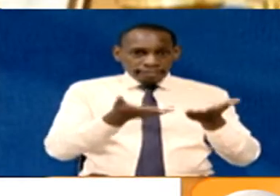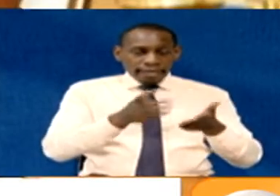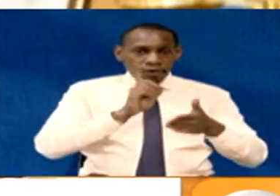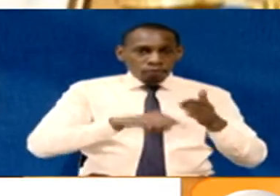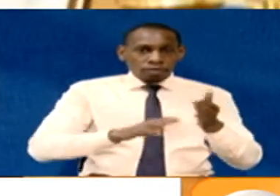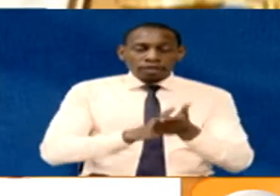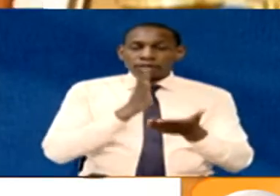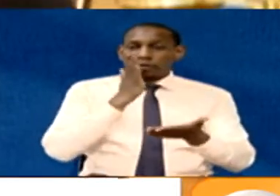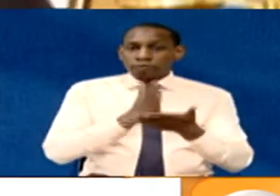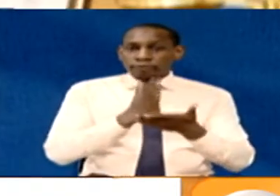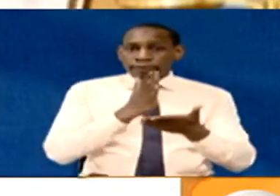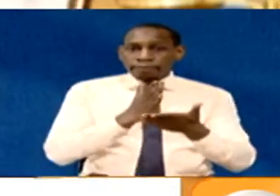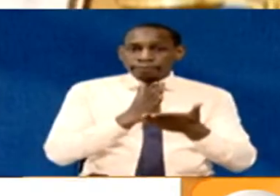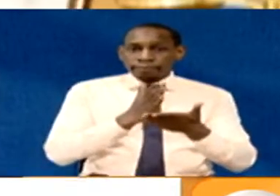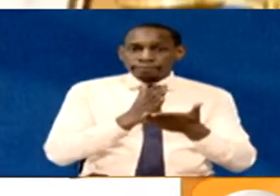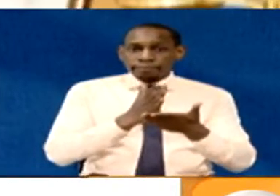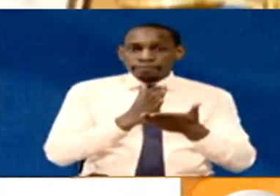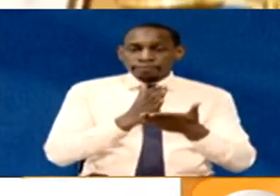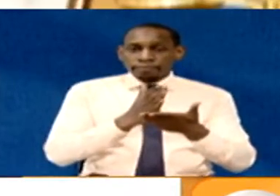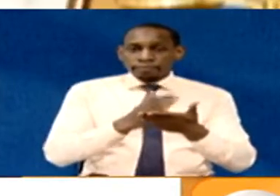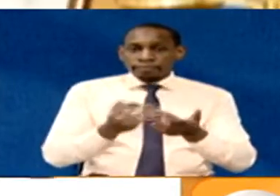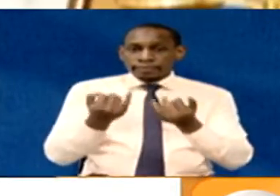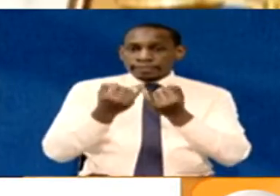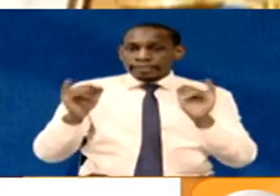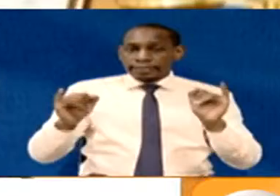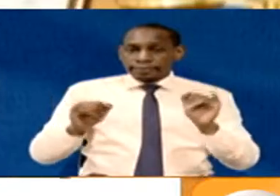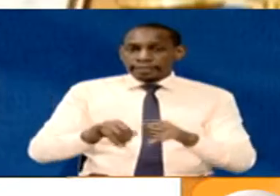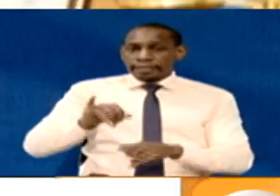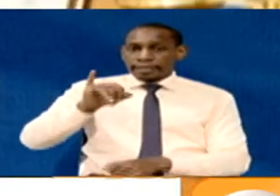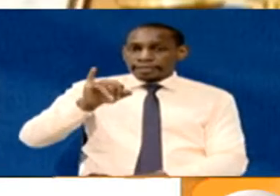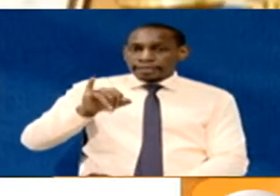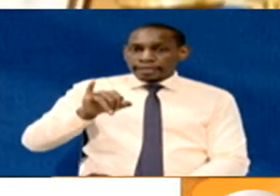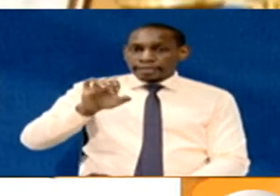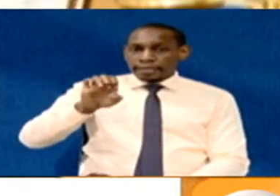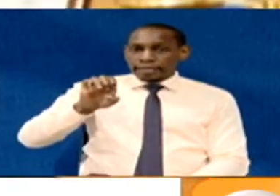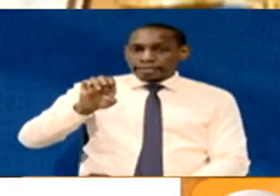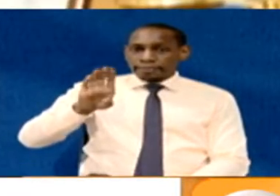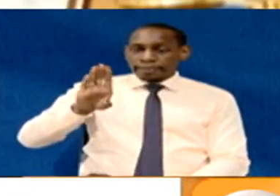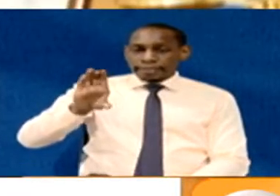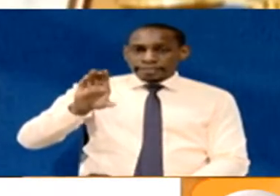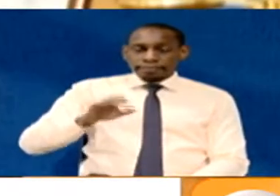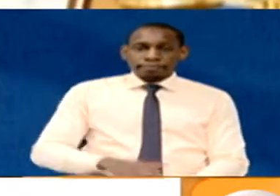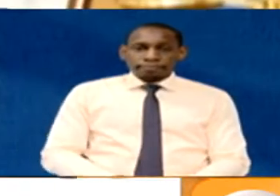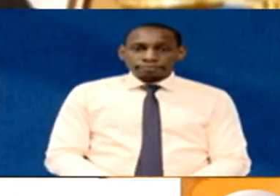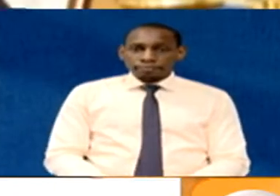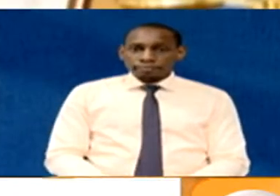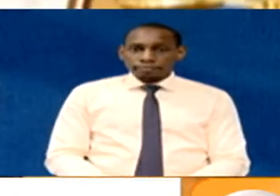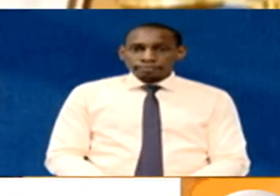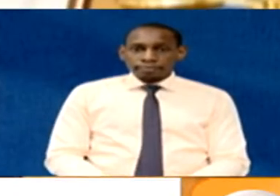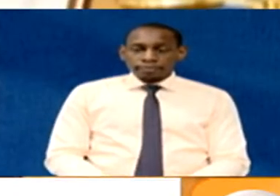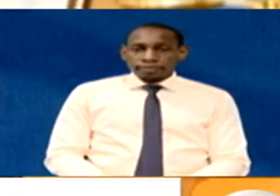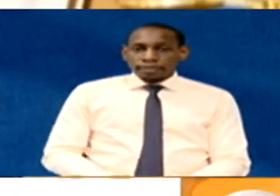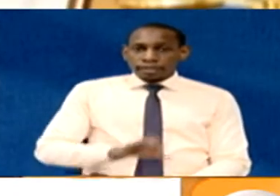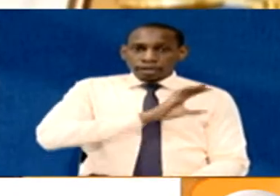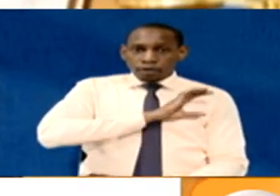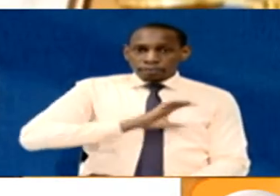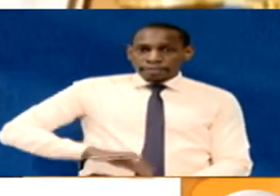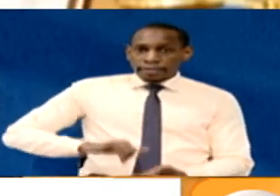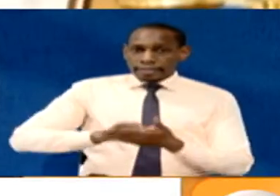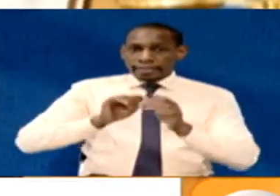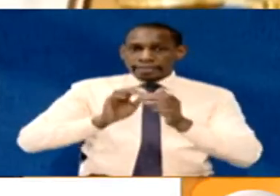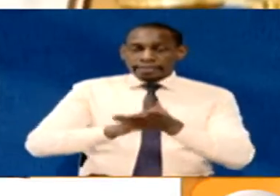is to ensure that we have an independent electoral and boundaries commission, a commission which